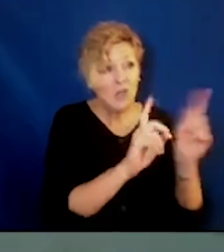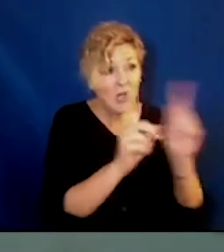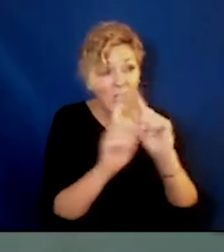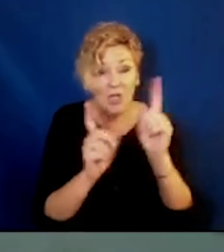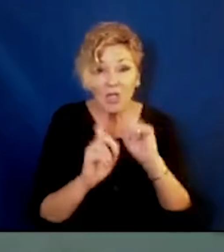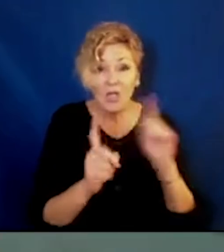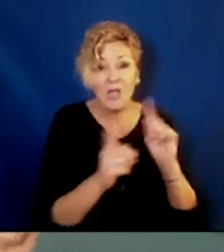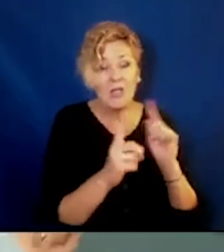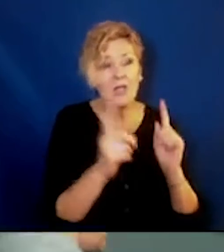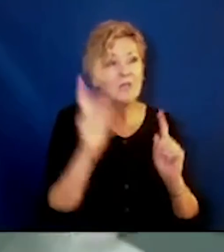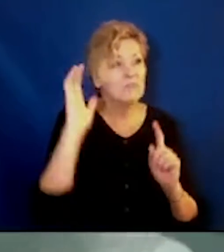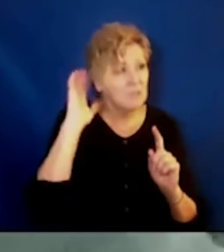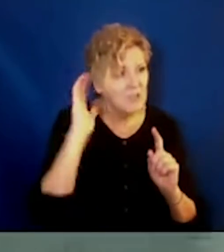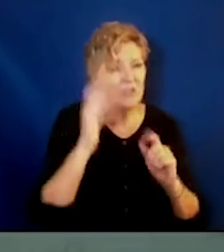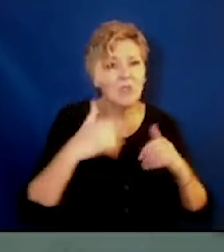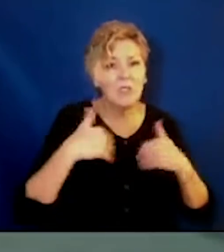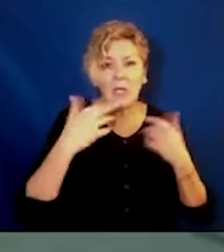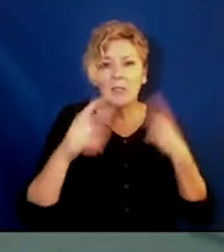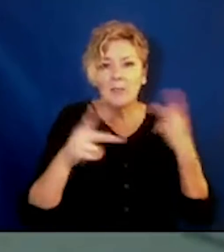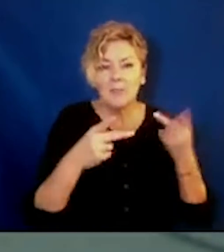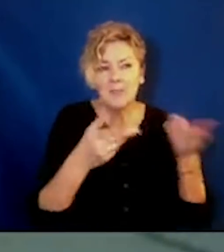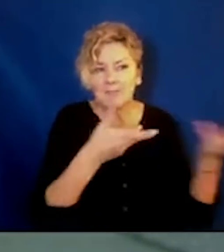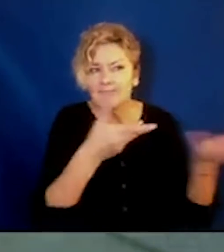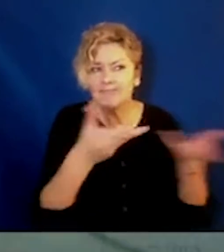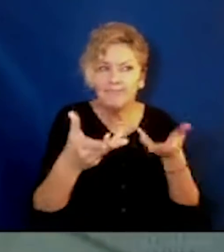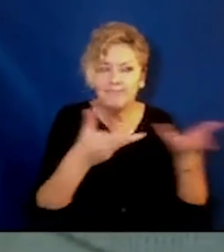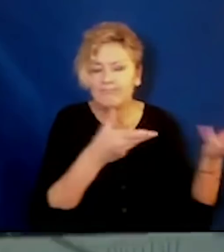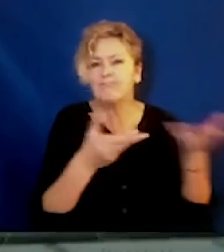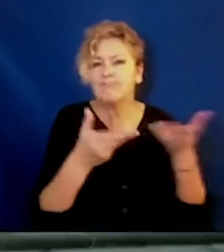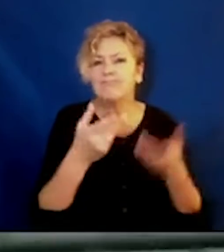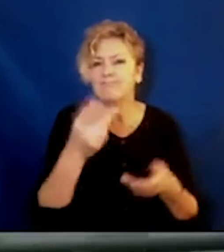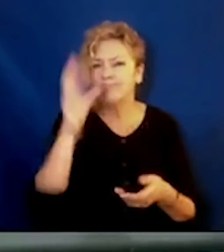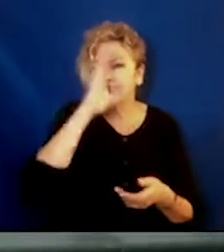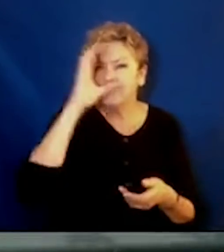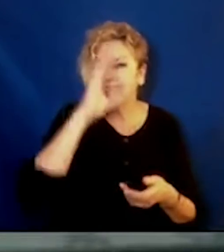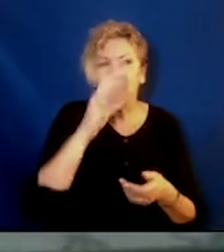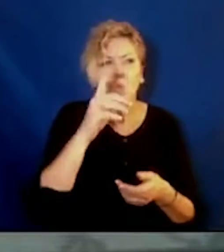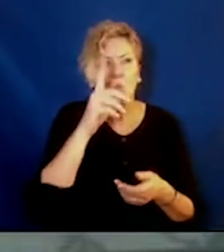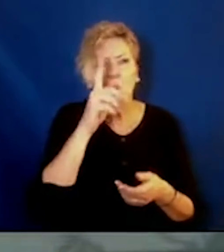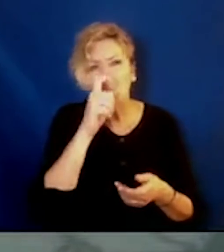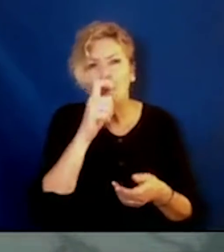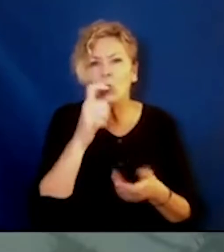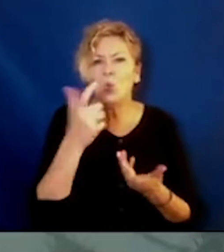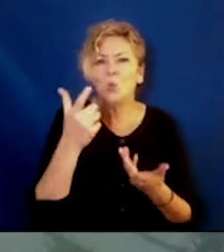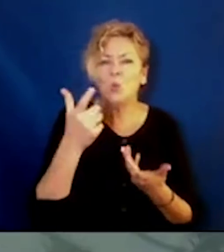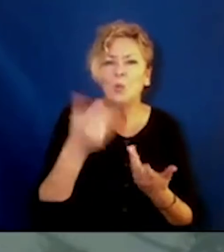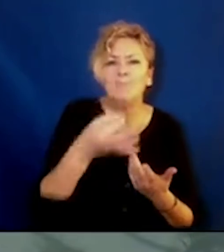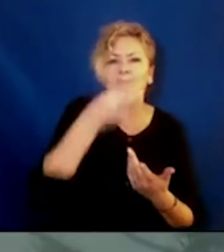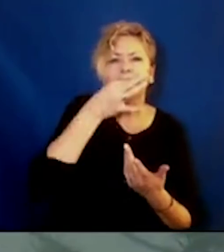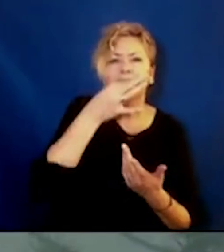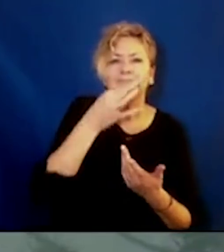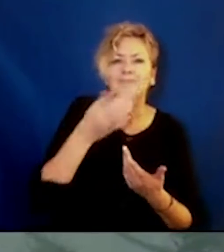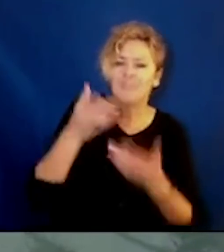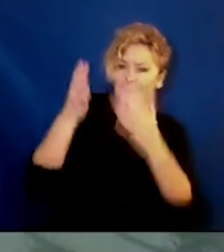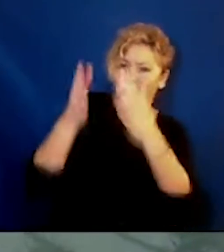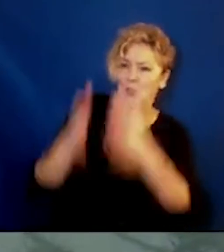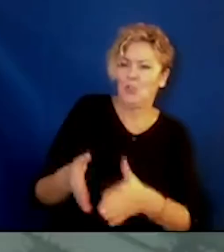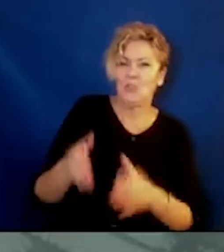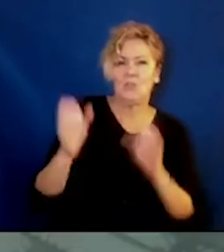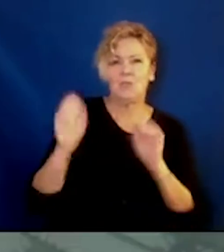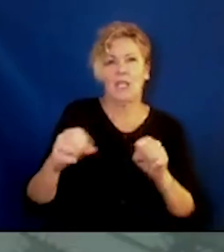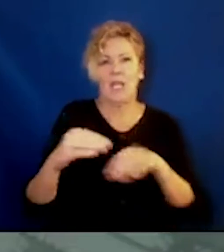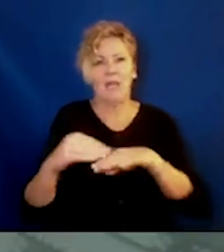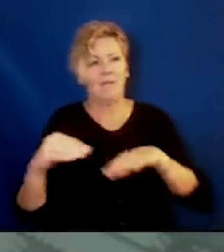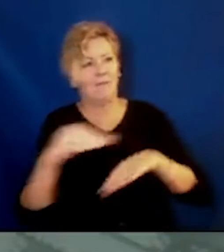Dix, I think, has further details to add. Yeah, thank you. It certainly is something that I've been doing